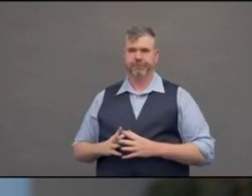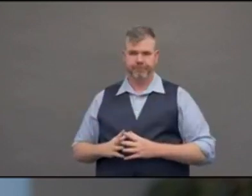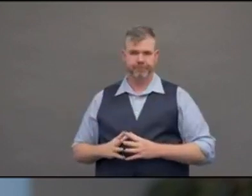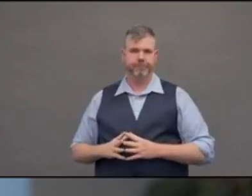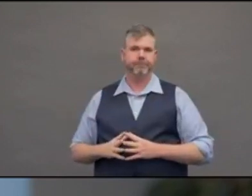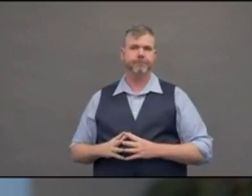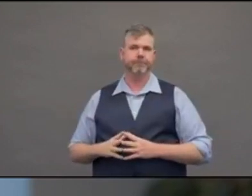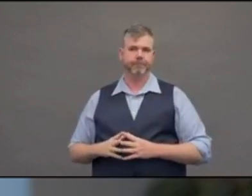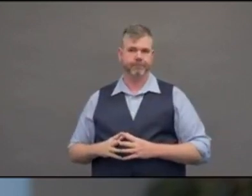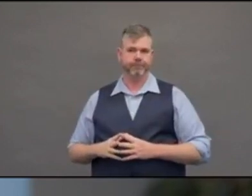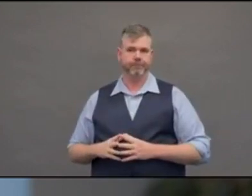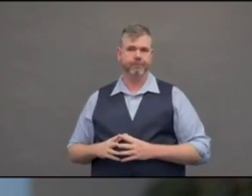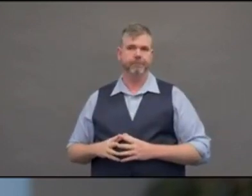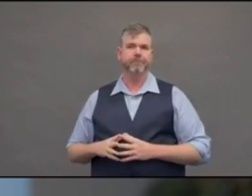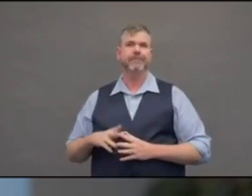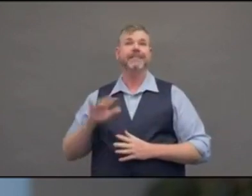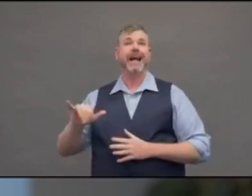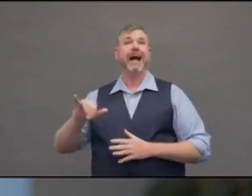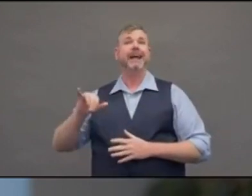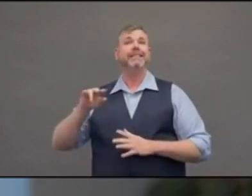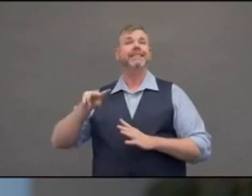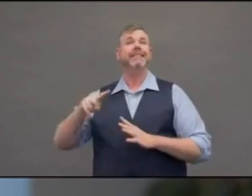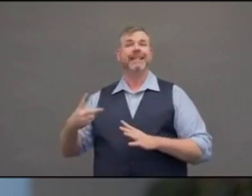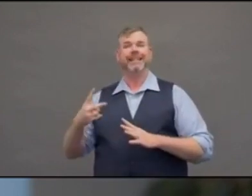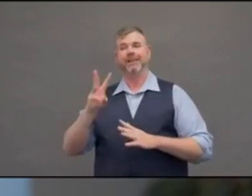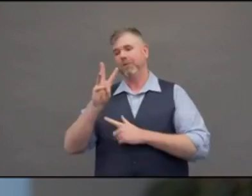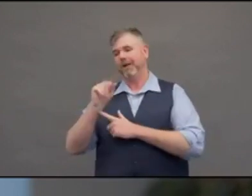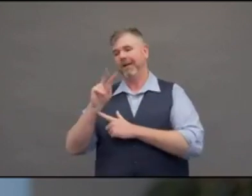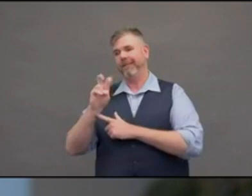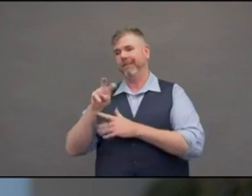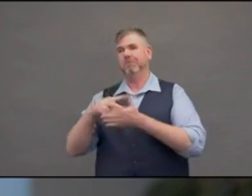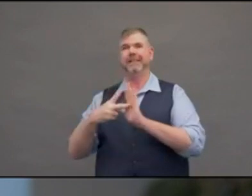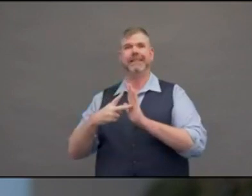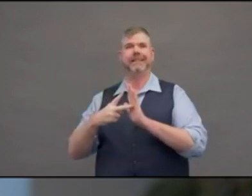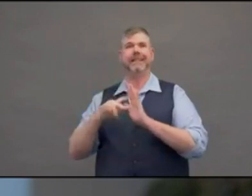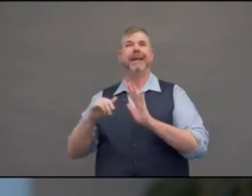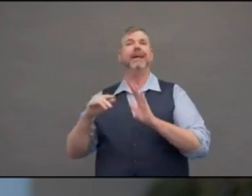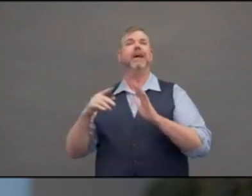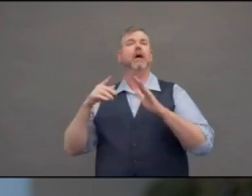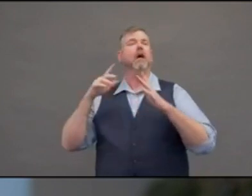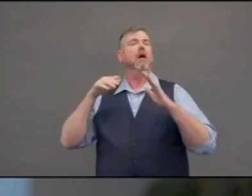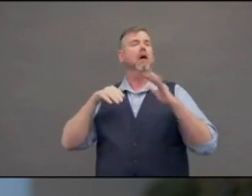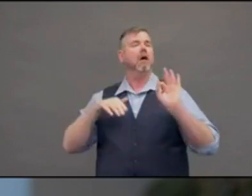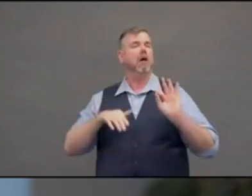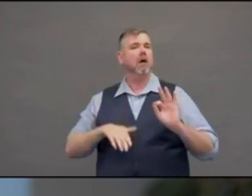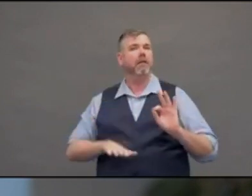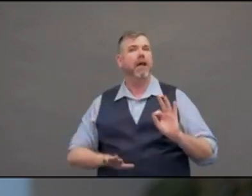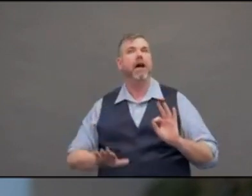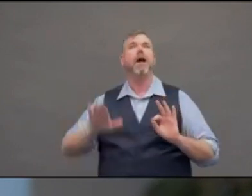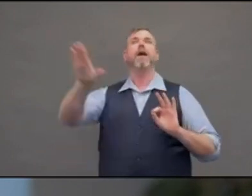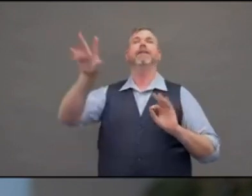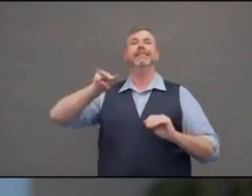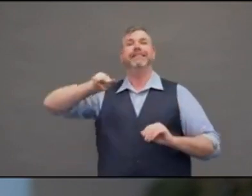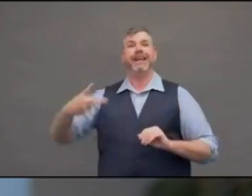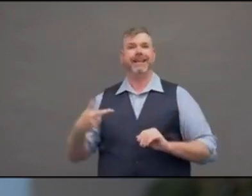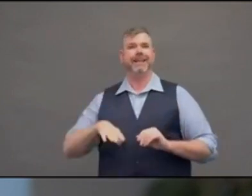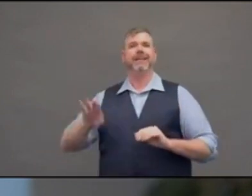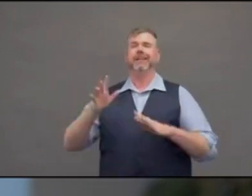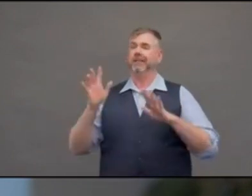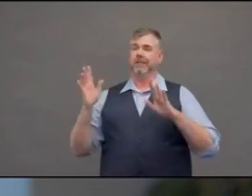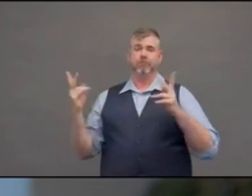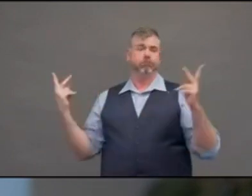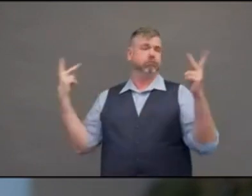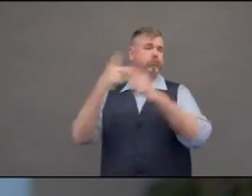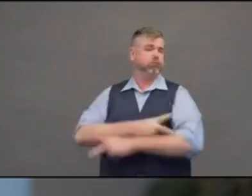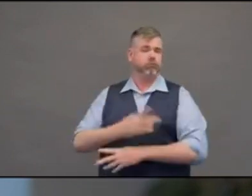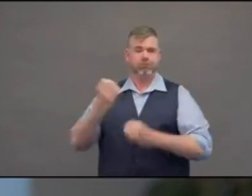of cases, and that a huge number of fatalities and other illnesses. The other thing that we're learning as